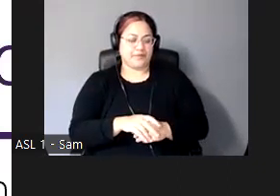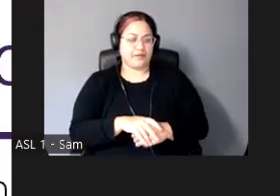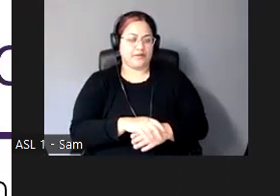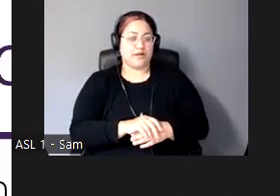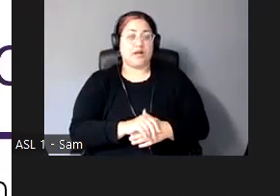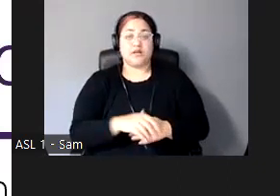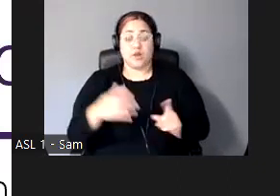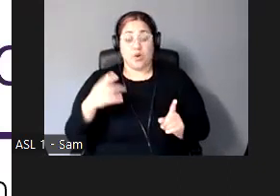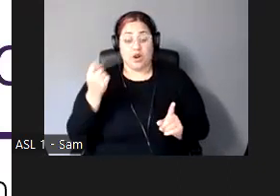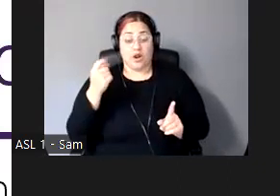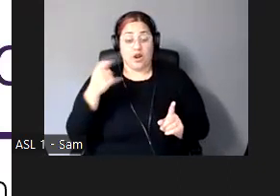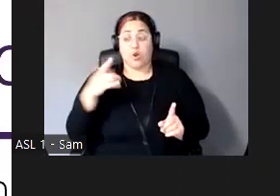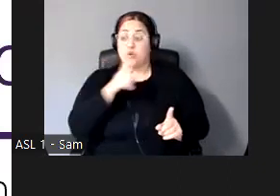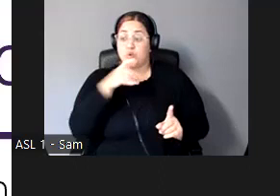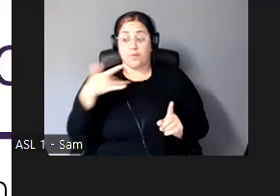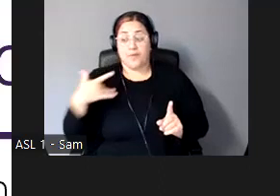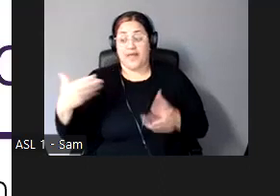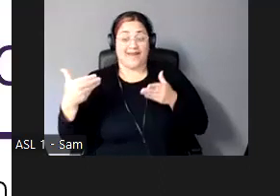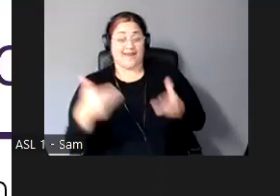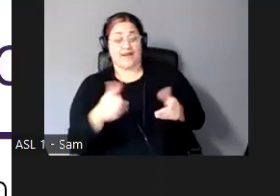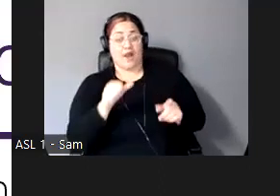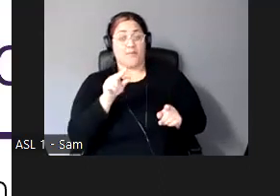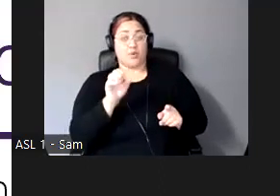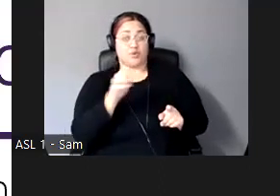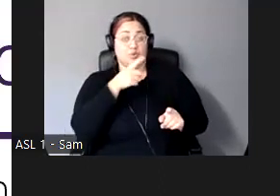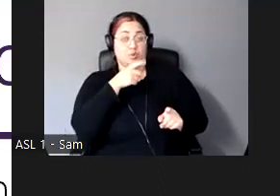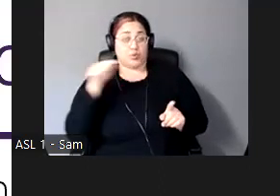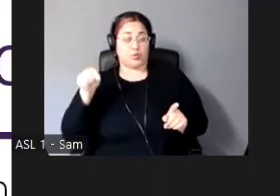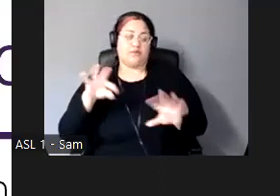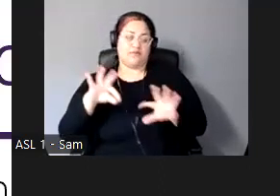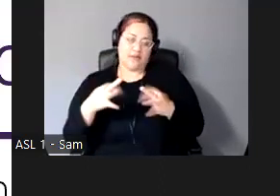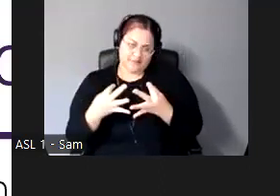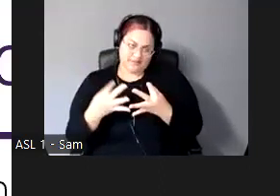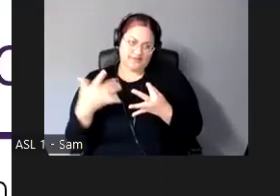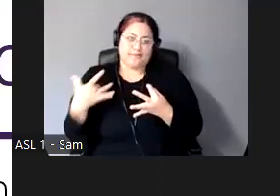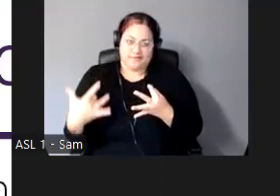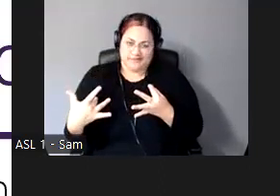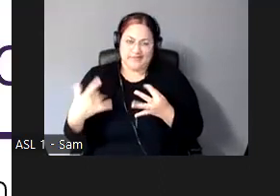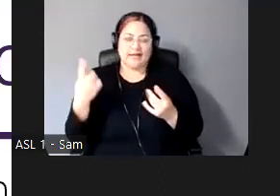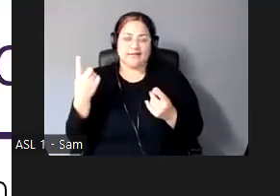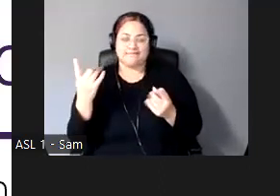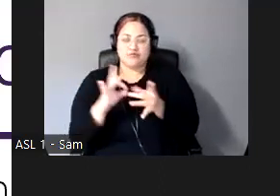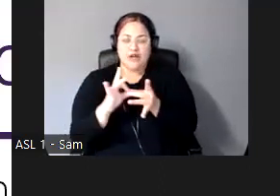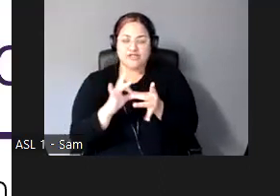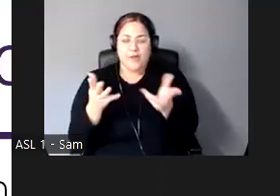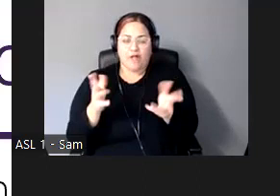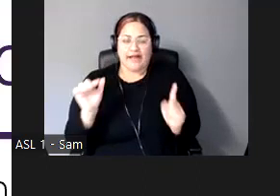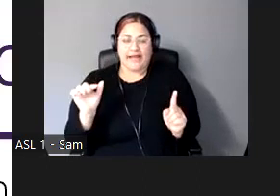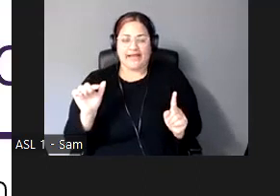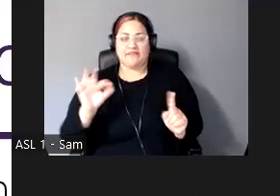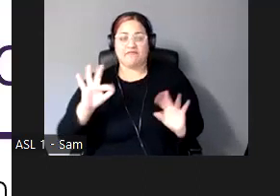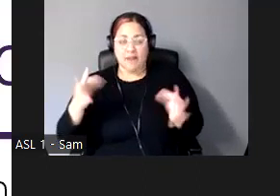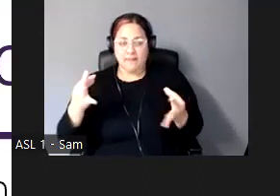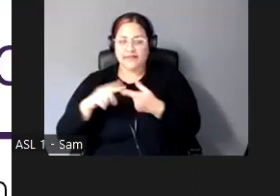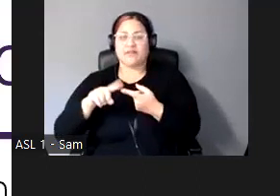be a spouse, a partner, a child, grandchild, son, daughter, could be a neighbor, an informal caregiver, or it